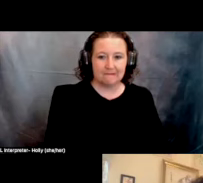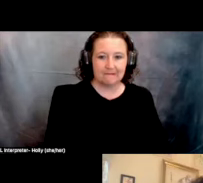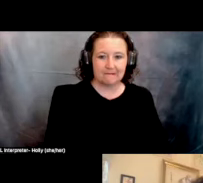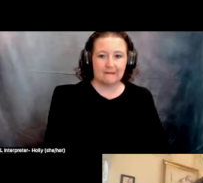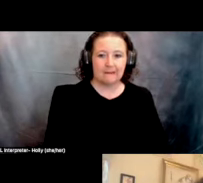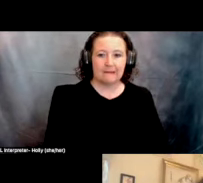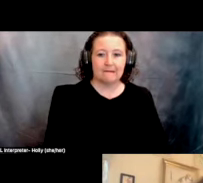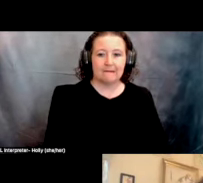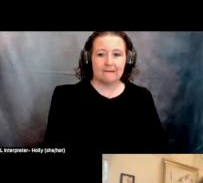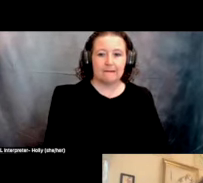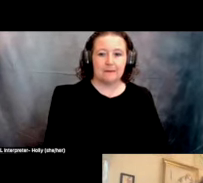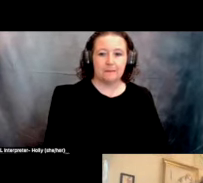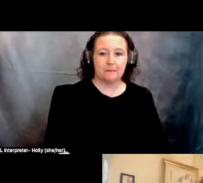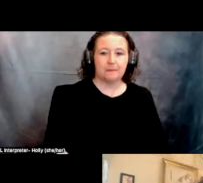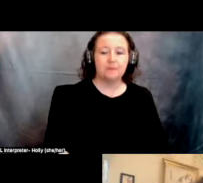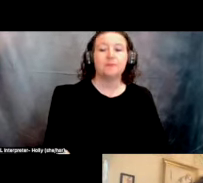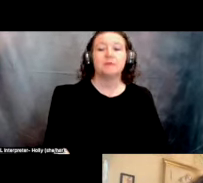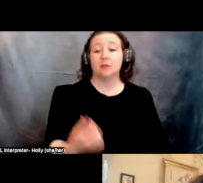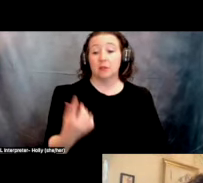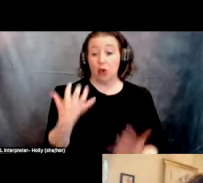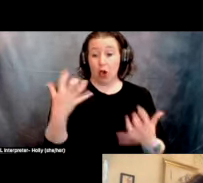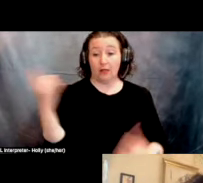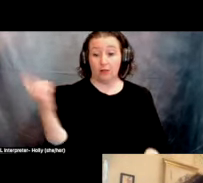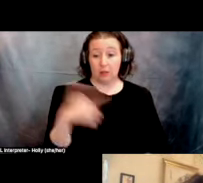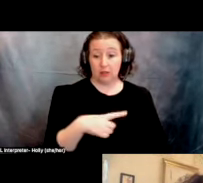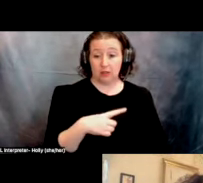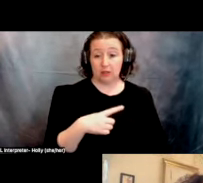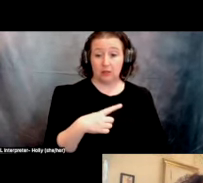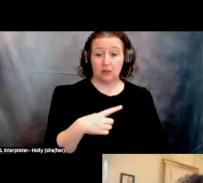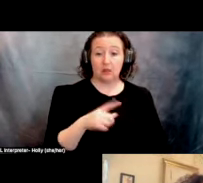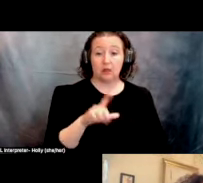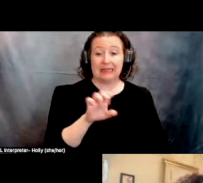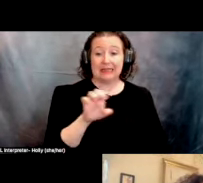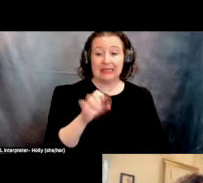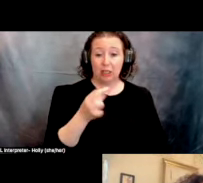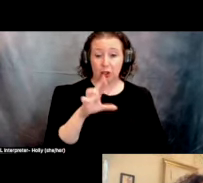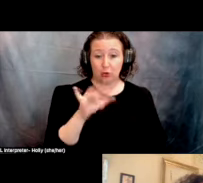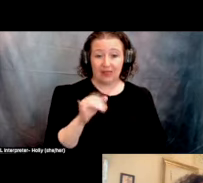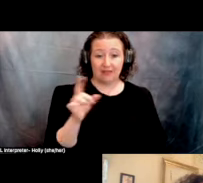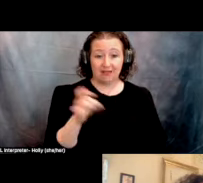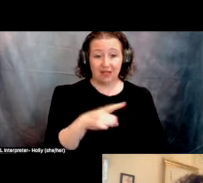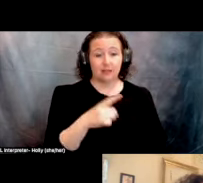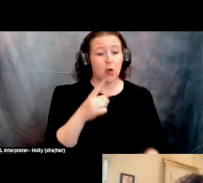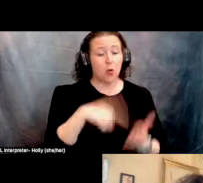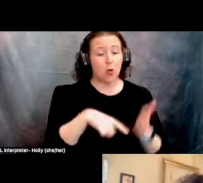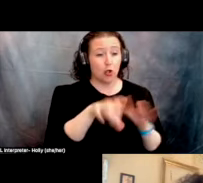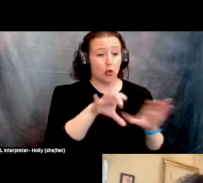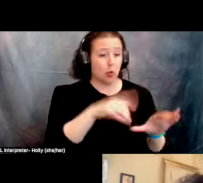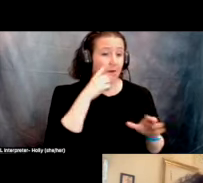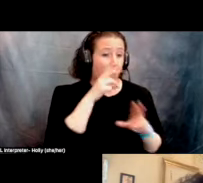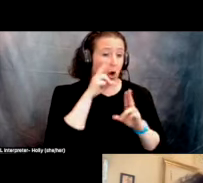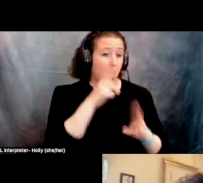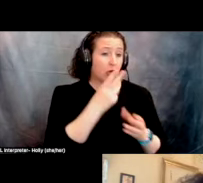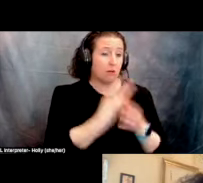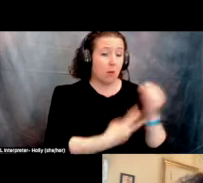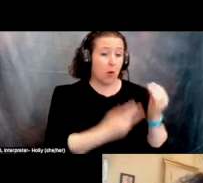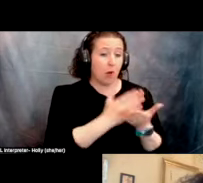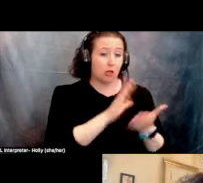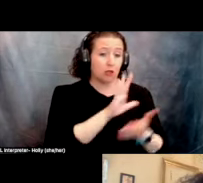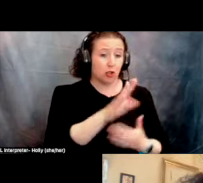So we got a question from the audience here. Lee Gray is asking, what do you do to honor both parts of your heritage, or